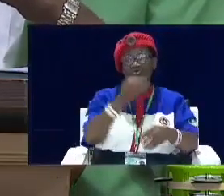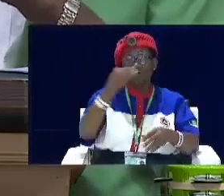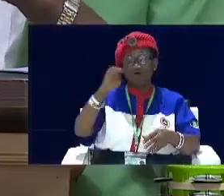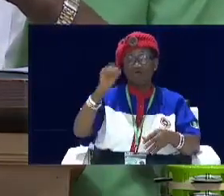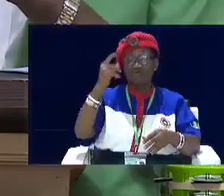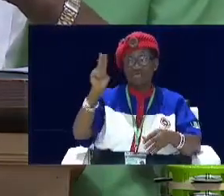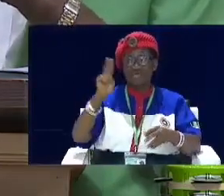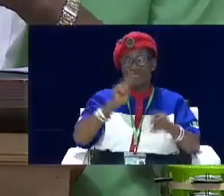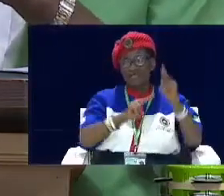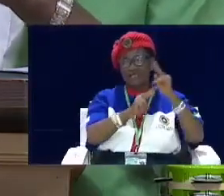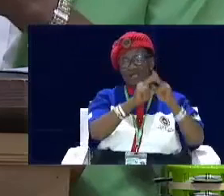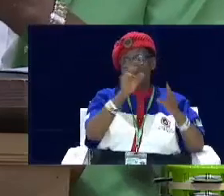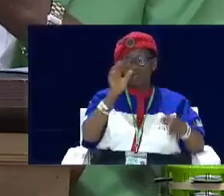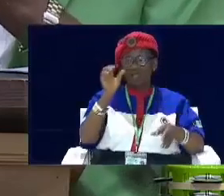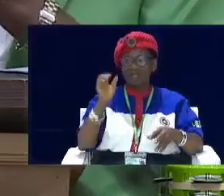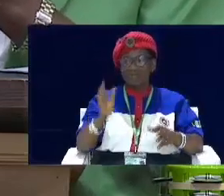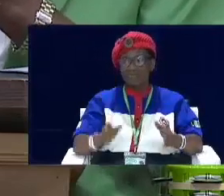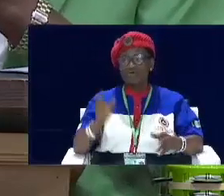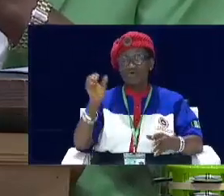wòlíì.